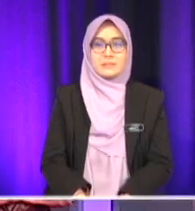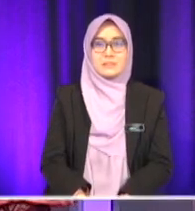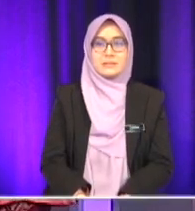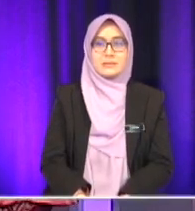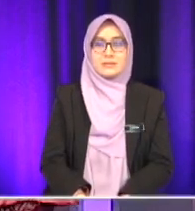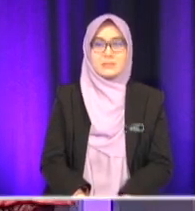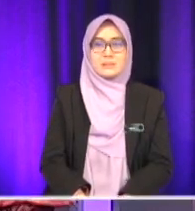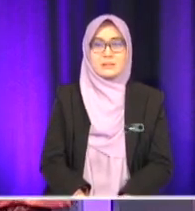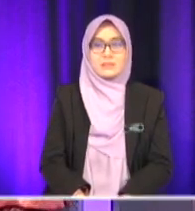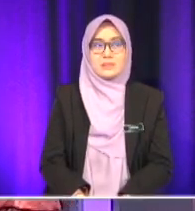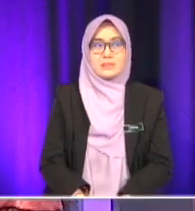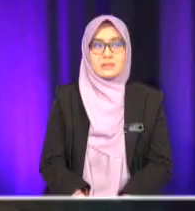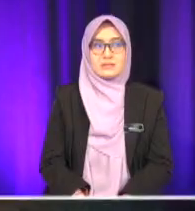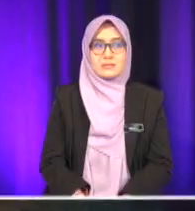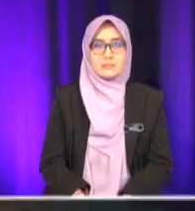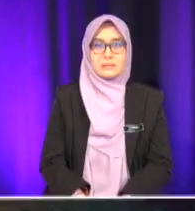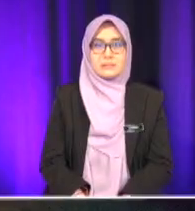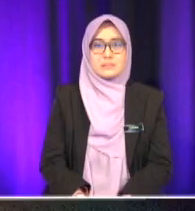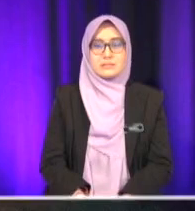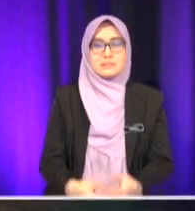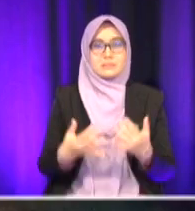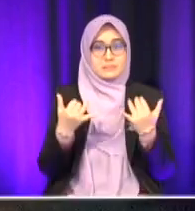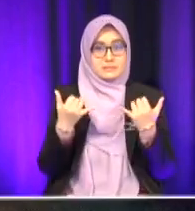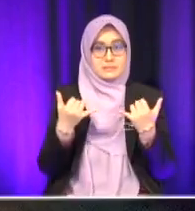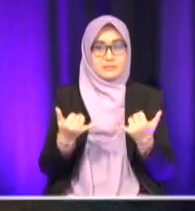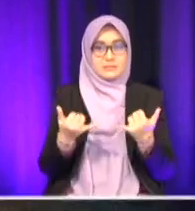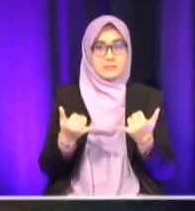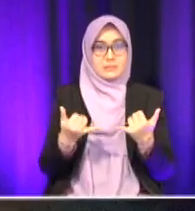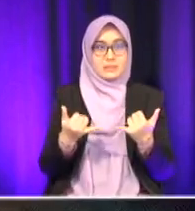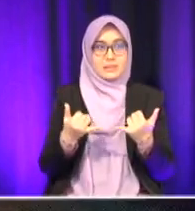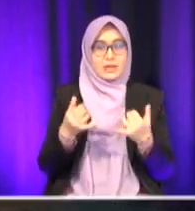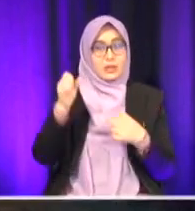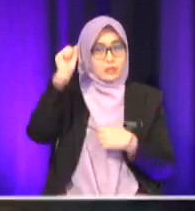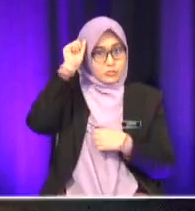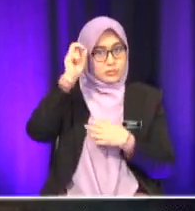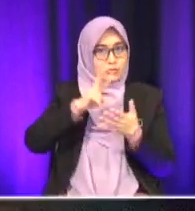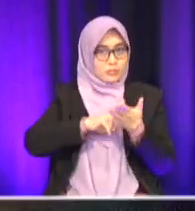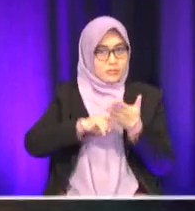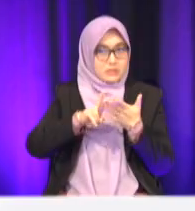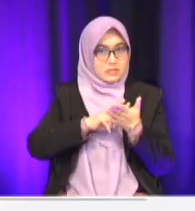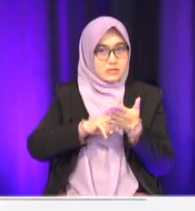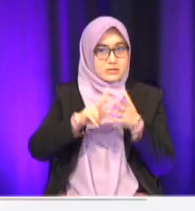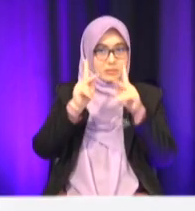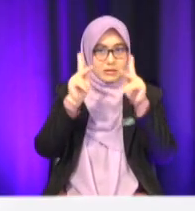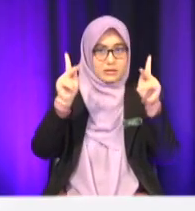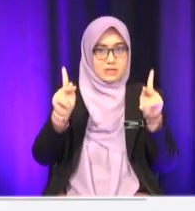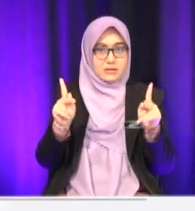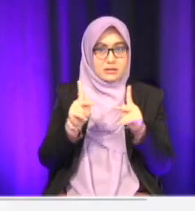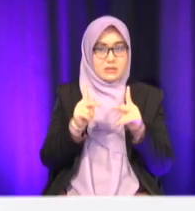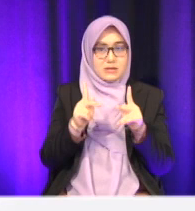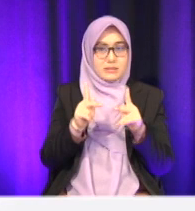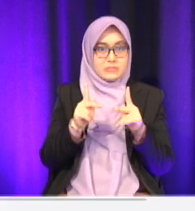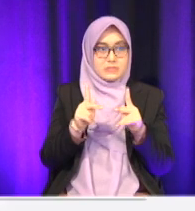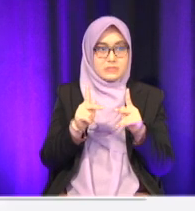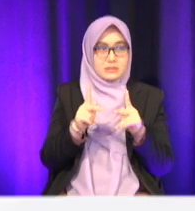Alright. So next. Shall I read out the next paragraph? Yeah, you read out the next paragraph. Okay. The next activity was something I had been